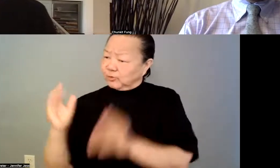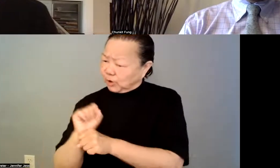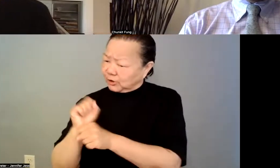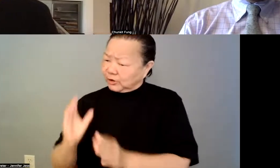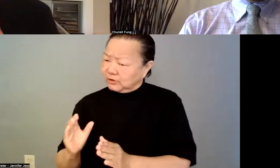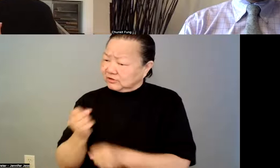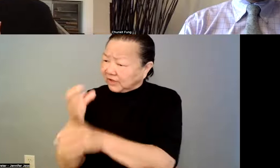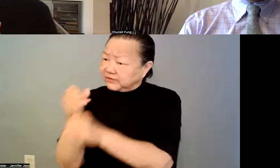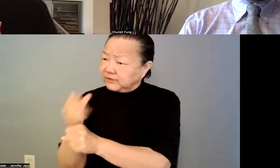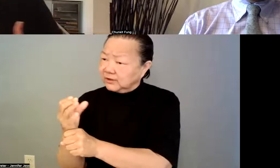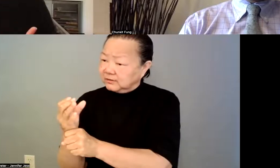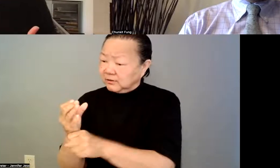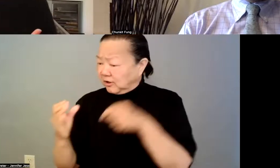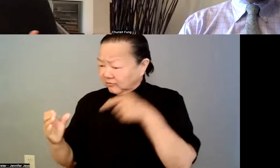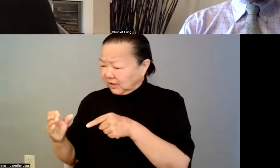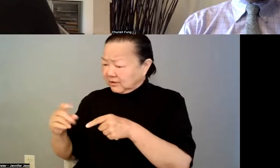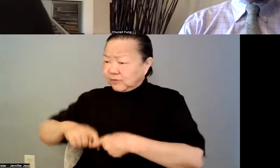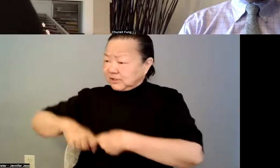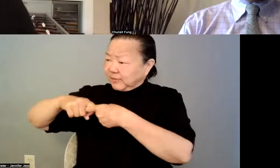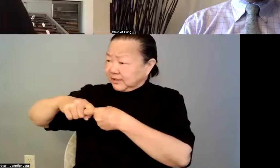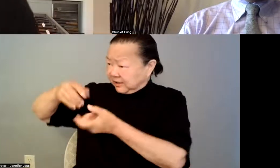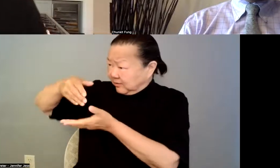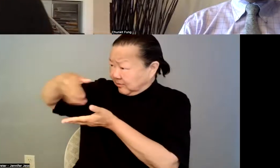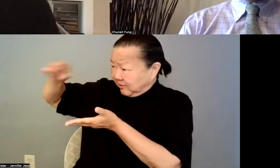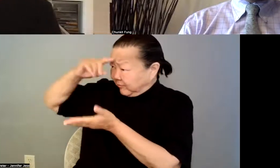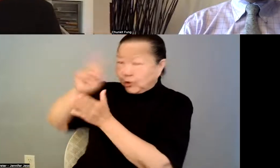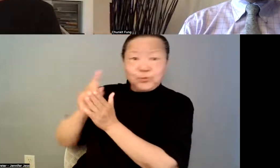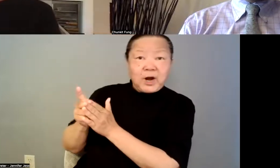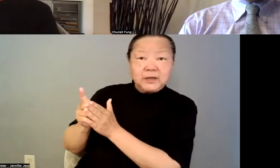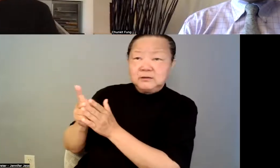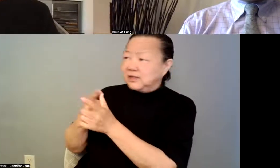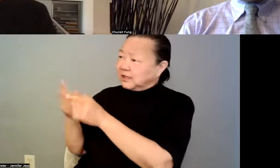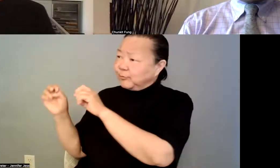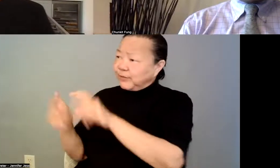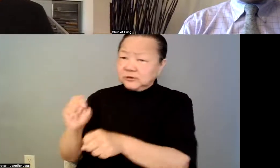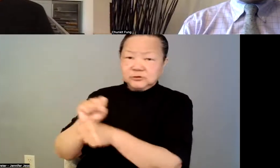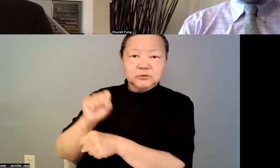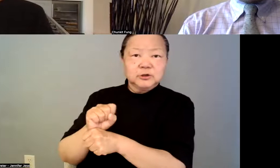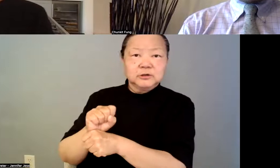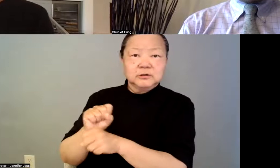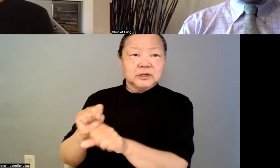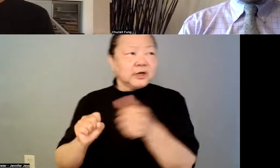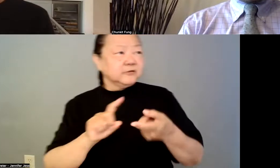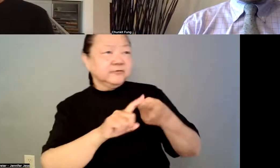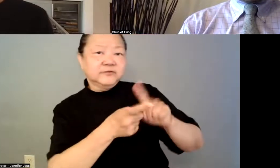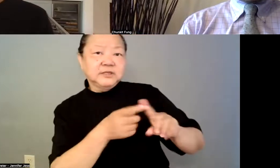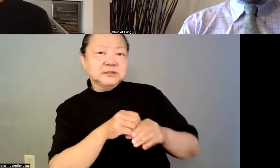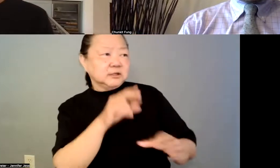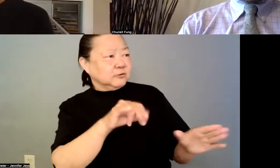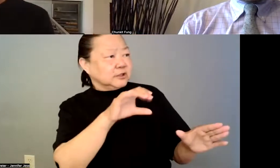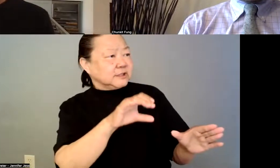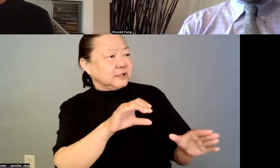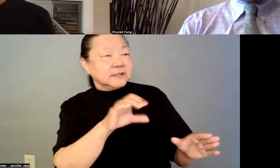person who did that got suspended for a while and then came back. But, you know, it was just, and then I have all these friends, and especially in New York and San Francisco, who